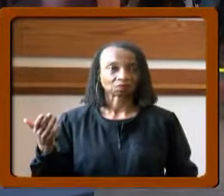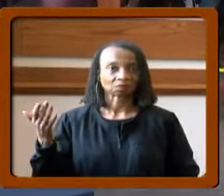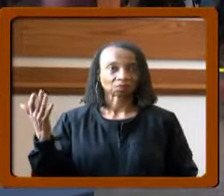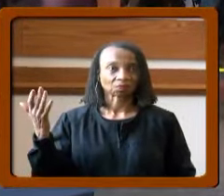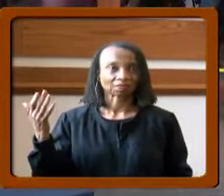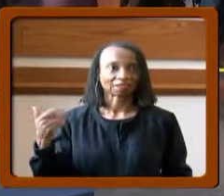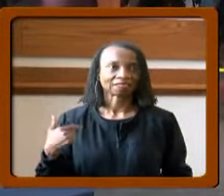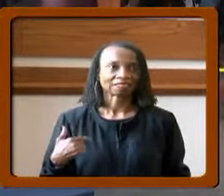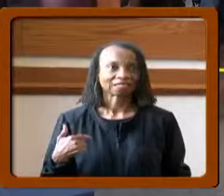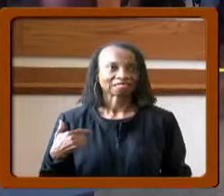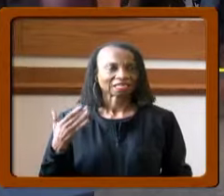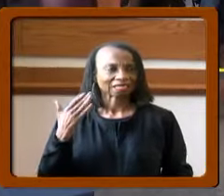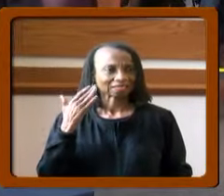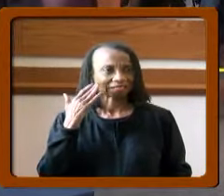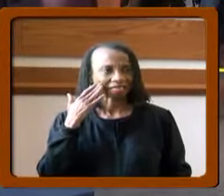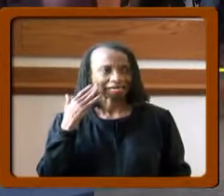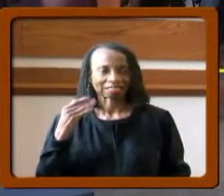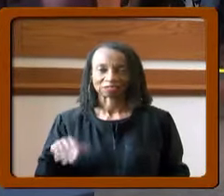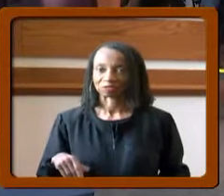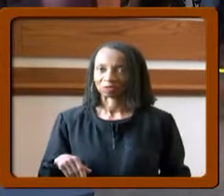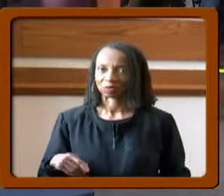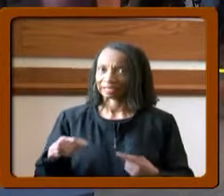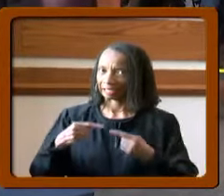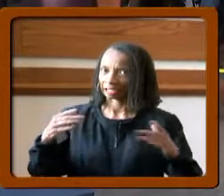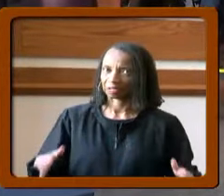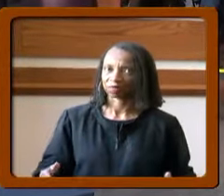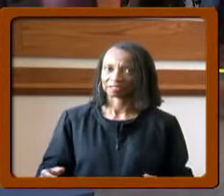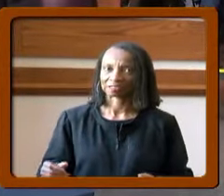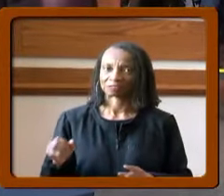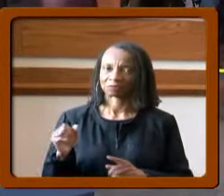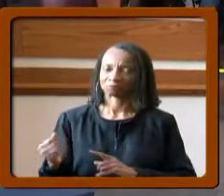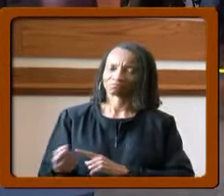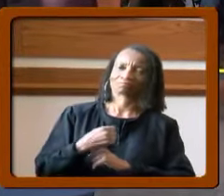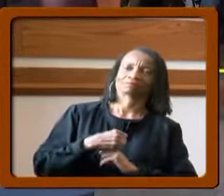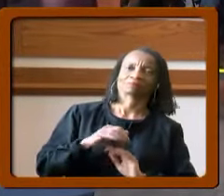The adversary tried to knock us down, but we're standing here.